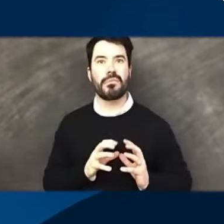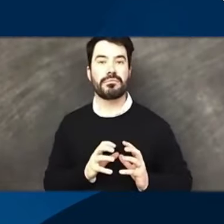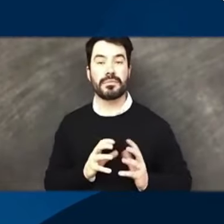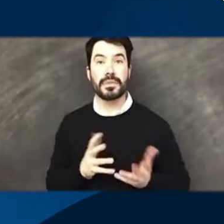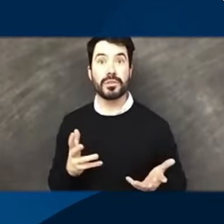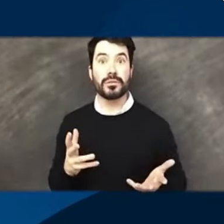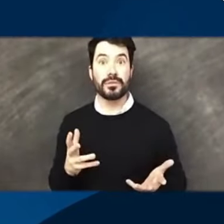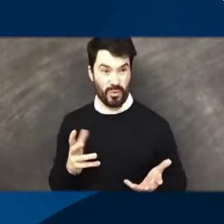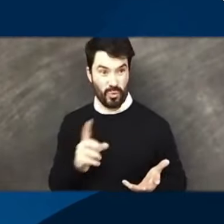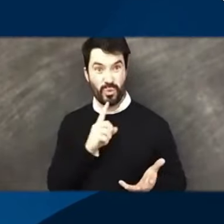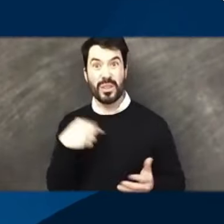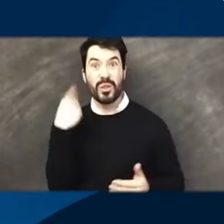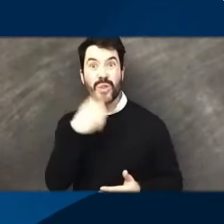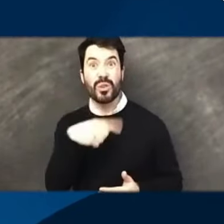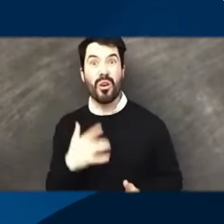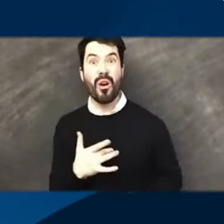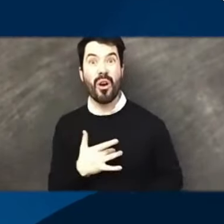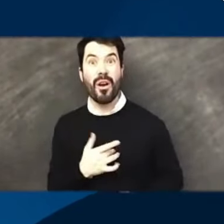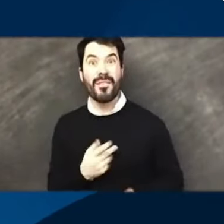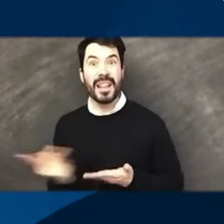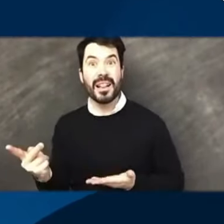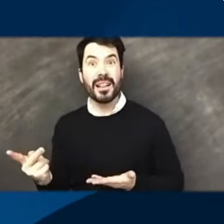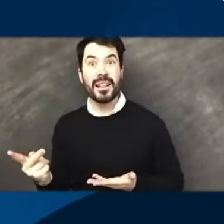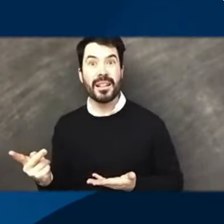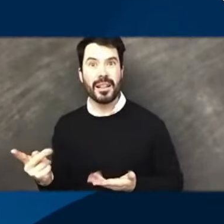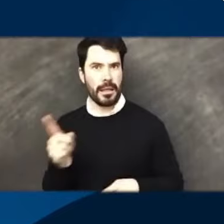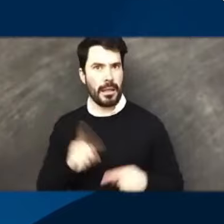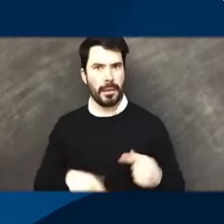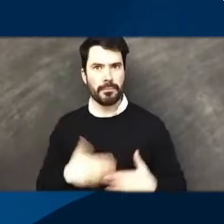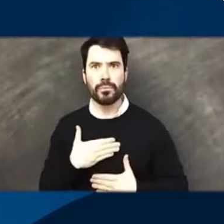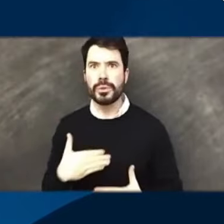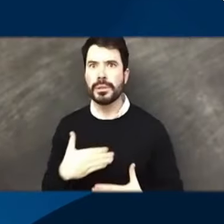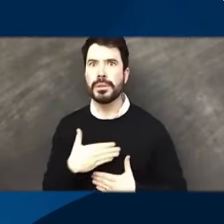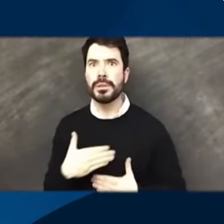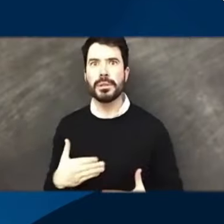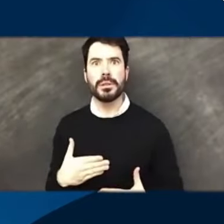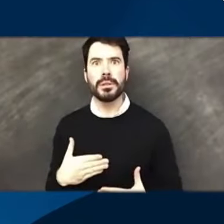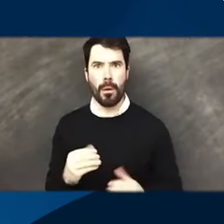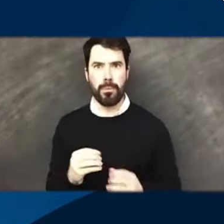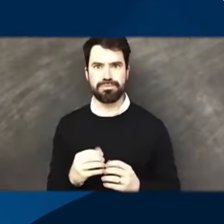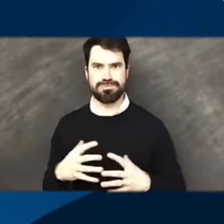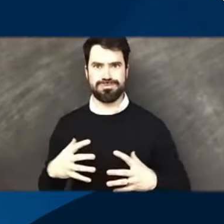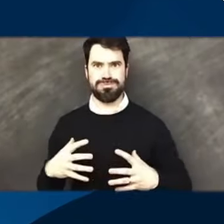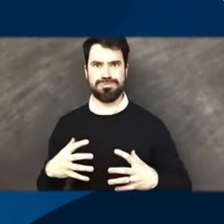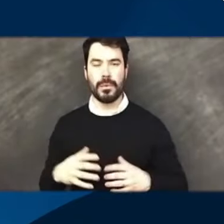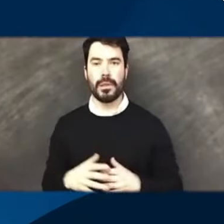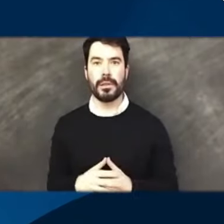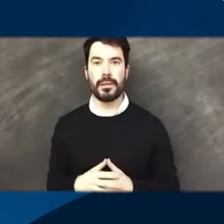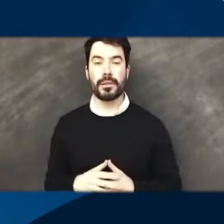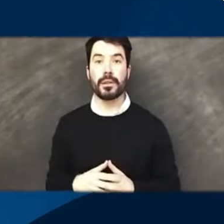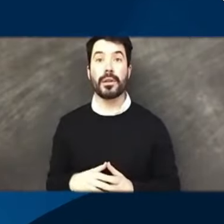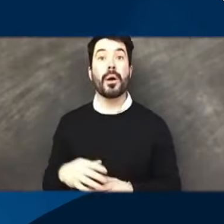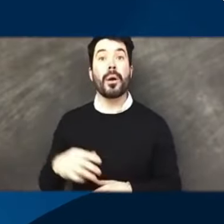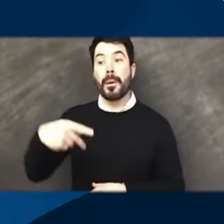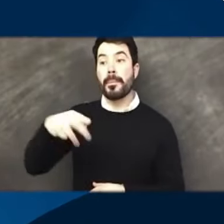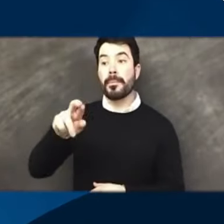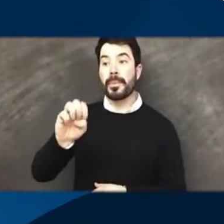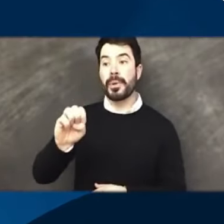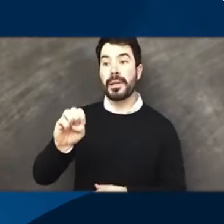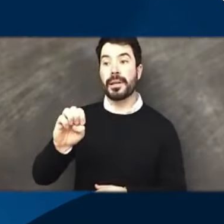failure symptoms. You can't breathe, you get swelling. There is this phenomenon called preeclampsia,